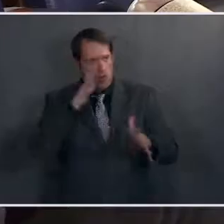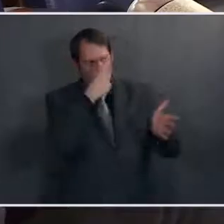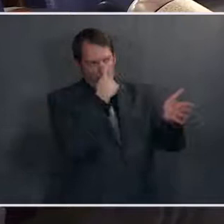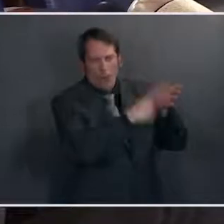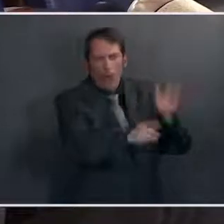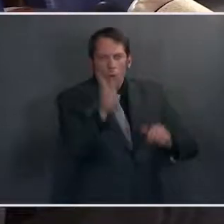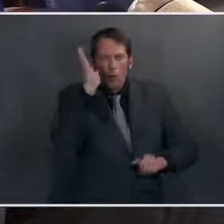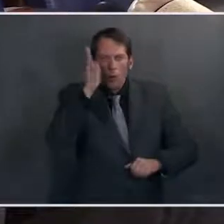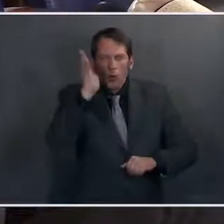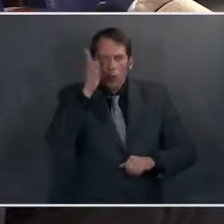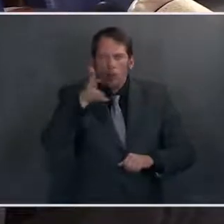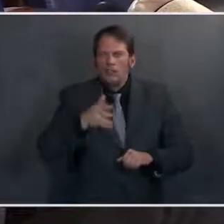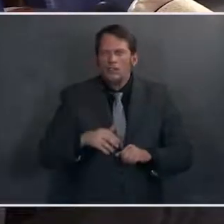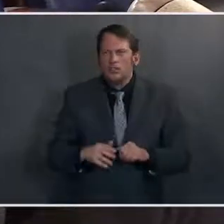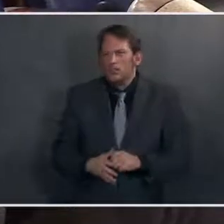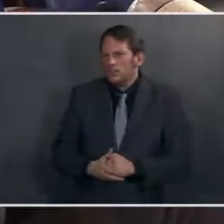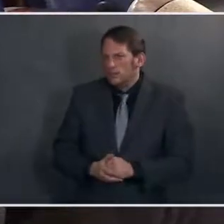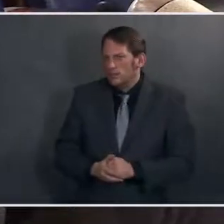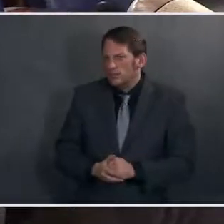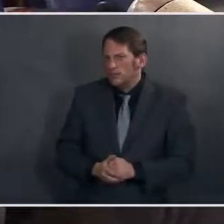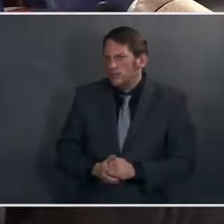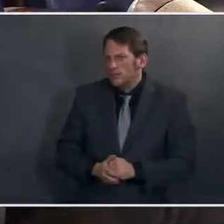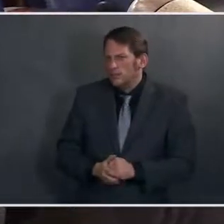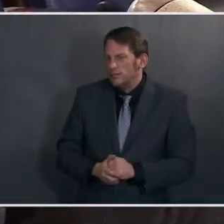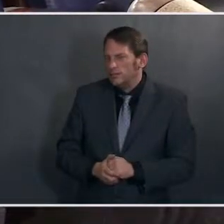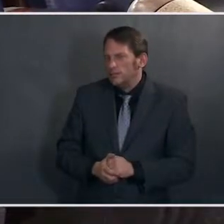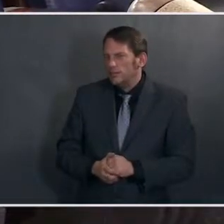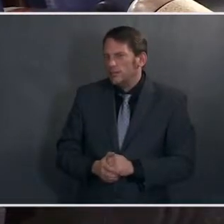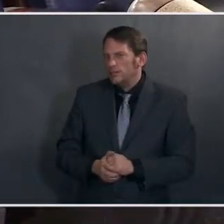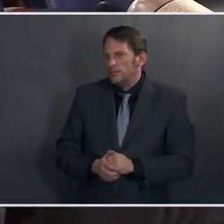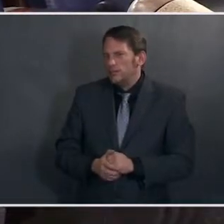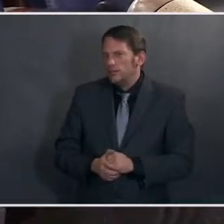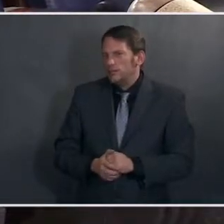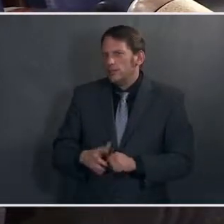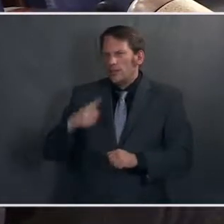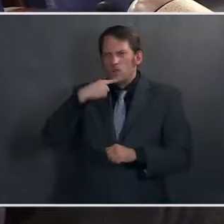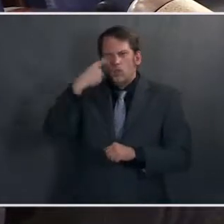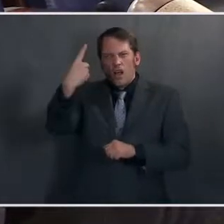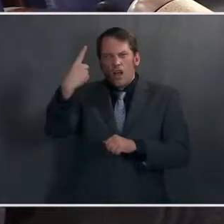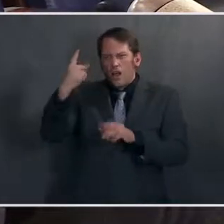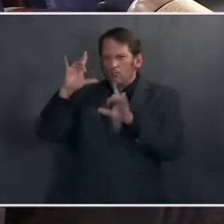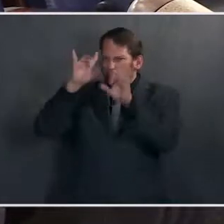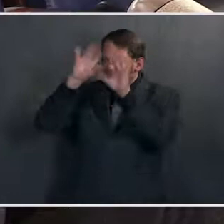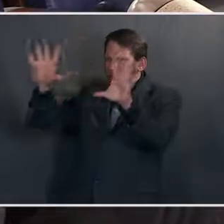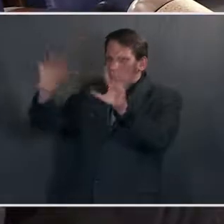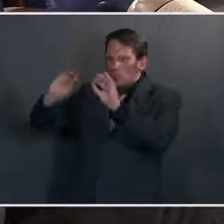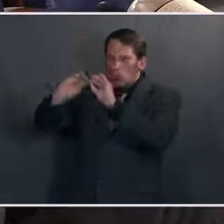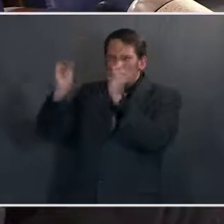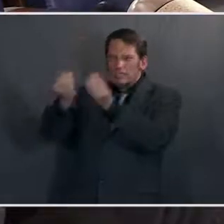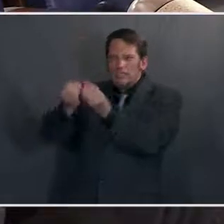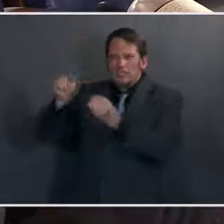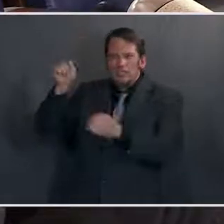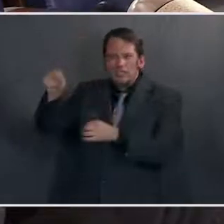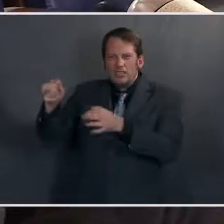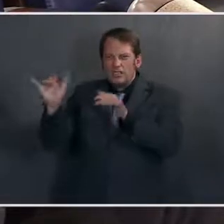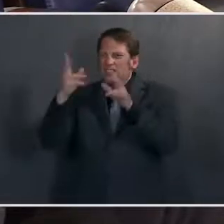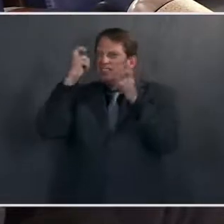Boys as a terrorist organization, putting them alongside Al-Qaeda, ISIS, and Al-Shabaab. Does the U.S. plan to do the